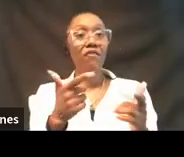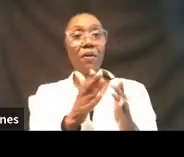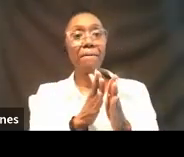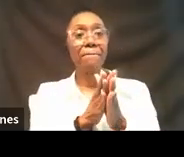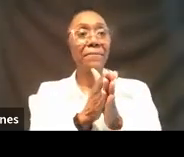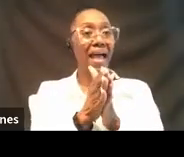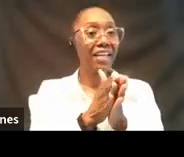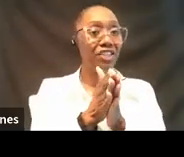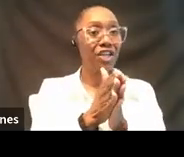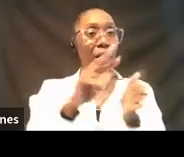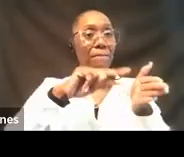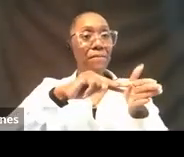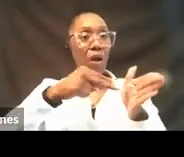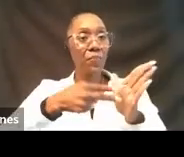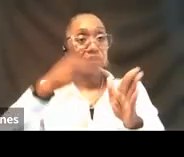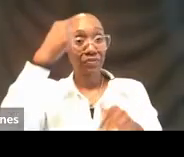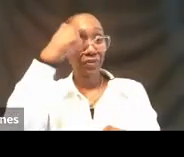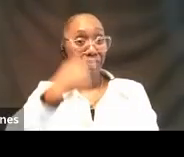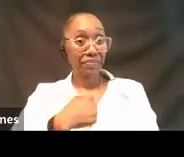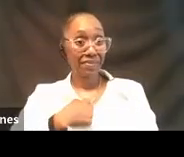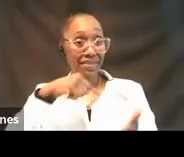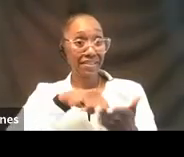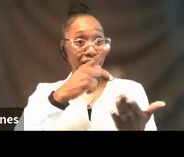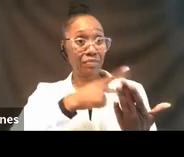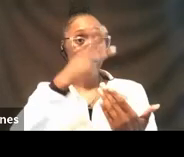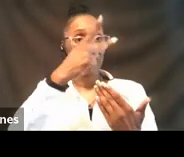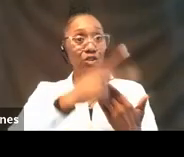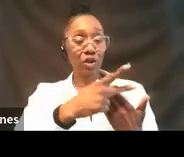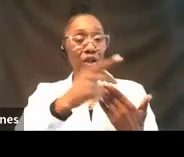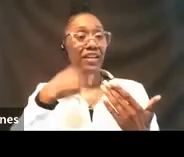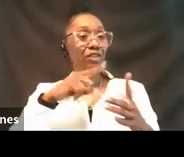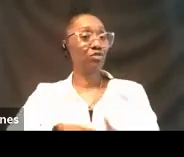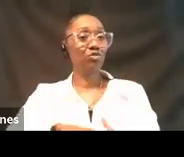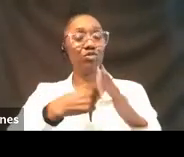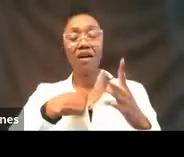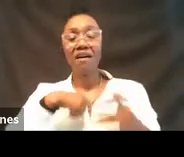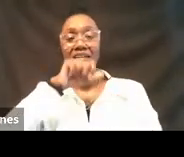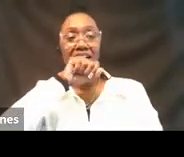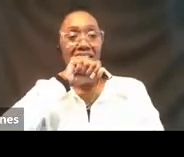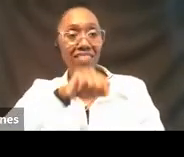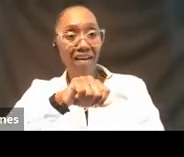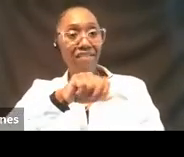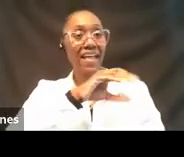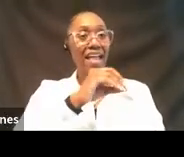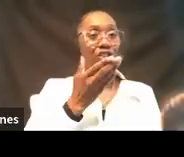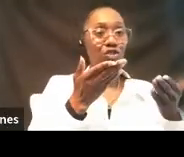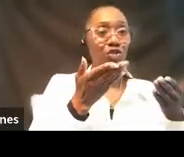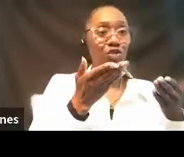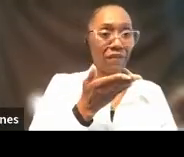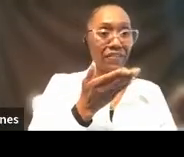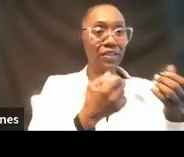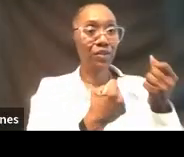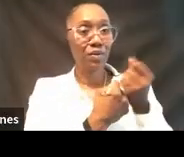for me. This is a project born of love, and it is one that is born in service. So as we sit